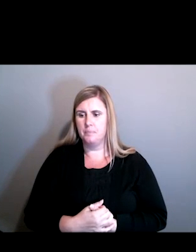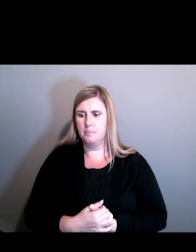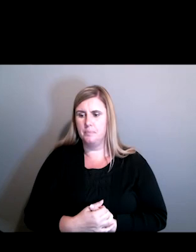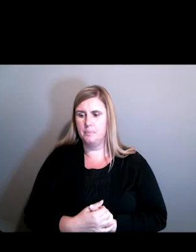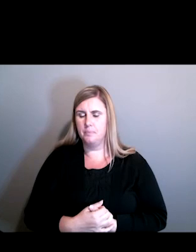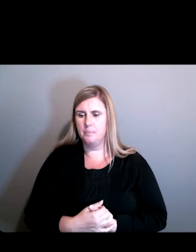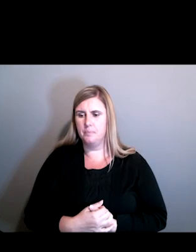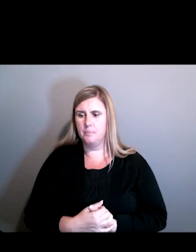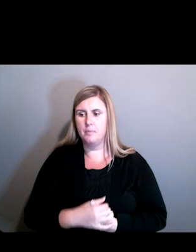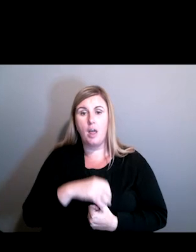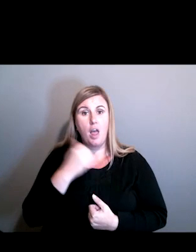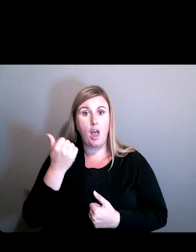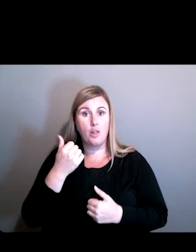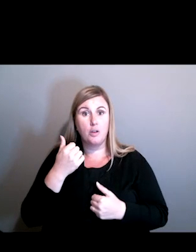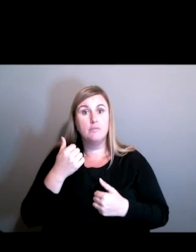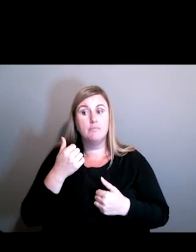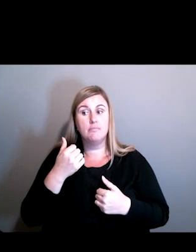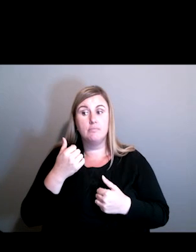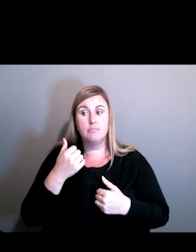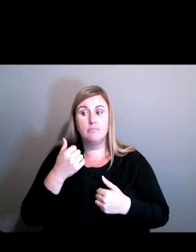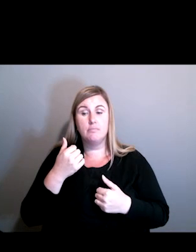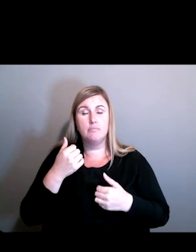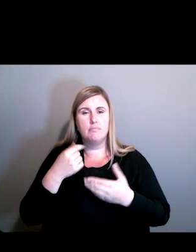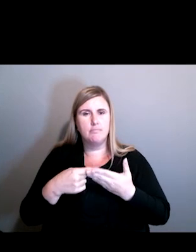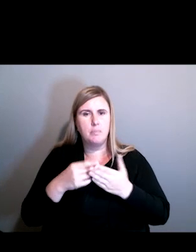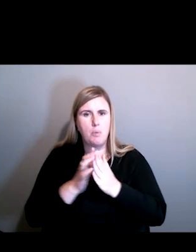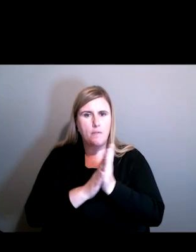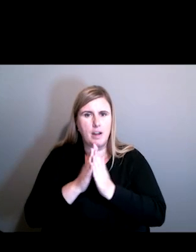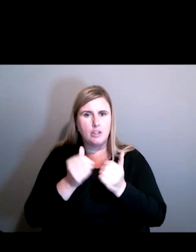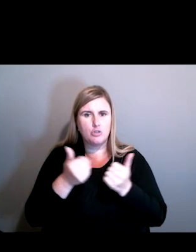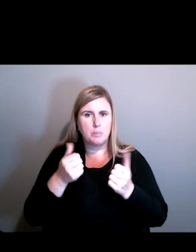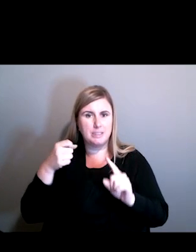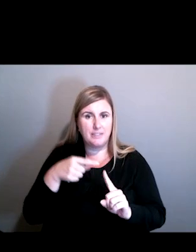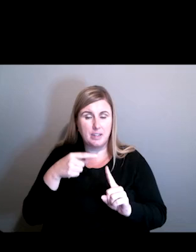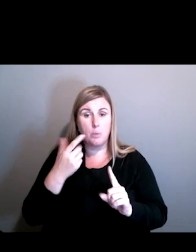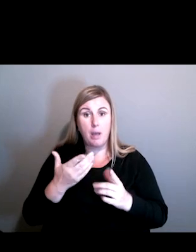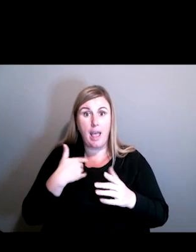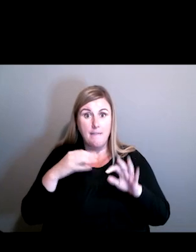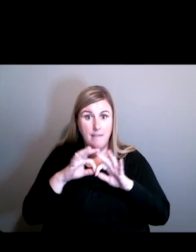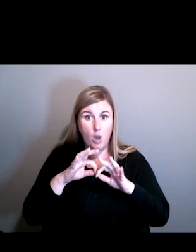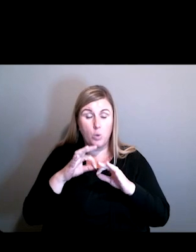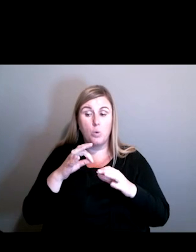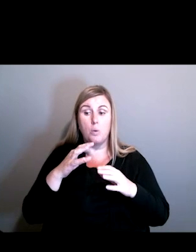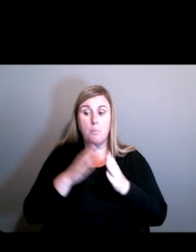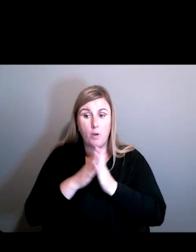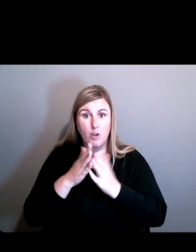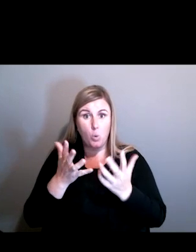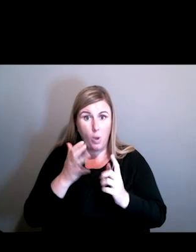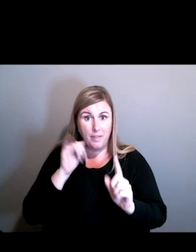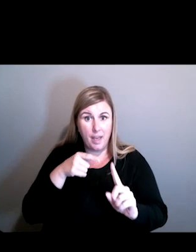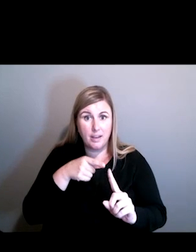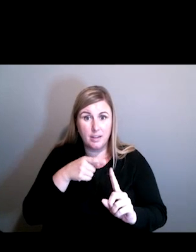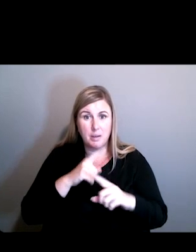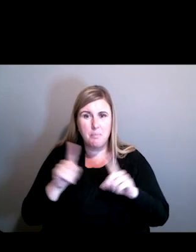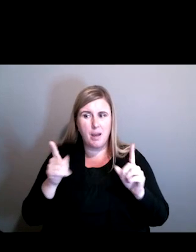And another way to talk about the motivation and discriminative stimulus: something may be valuable, you may have motivation and